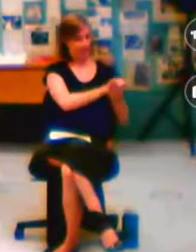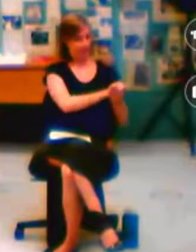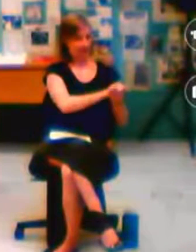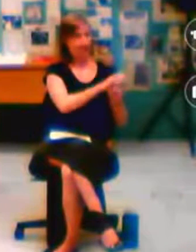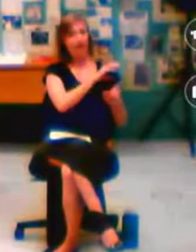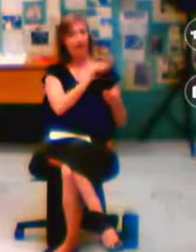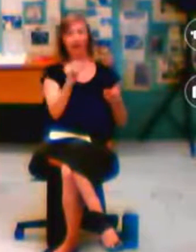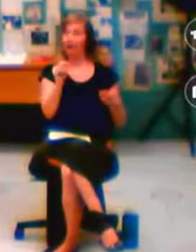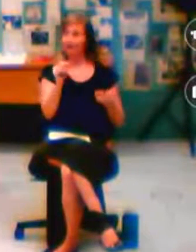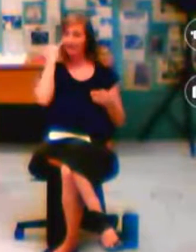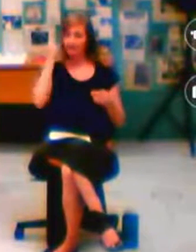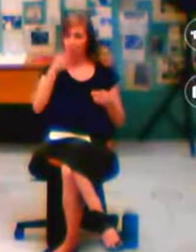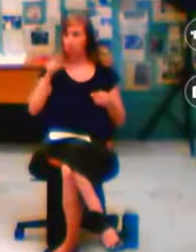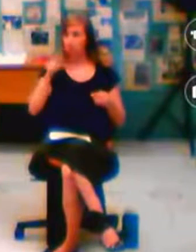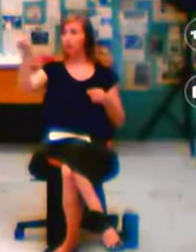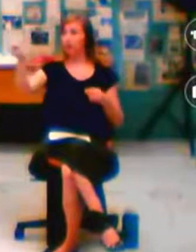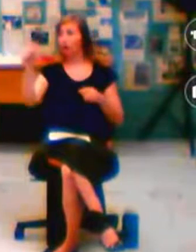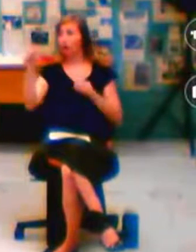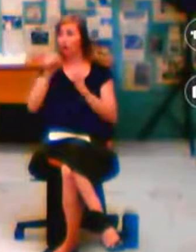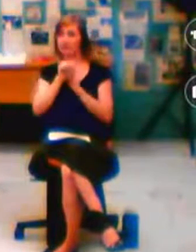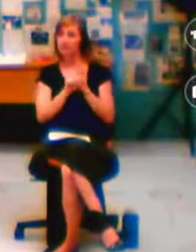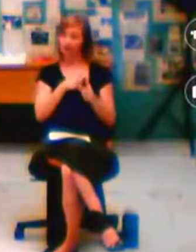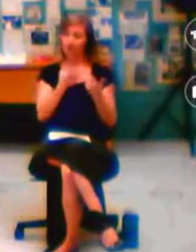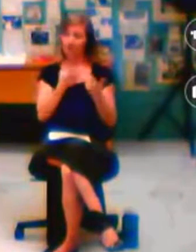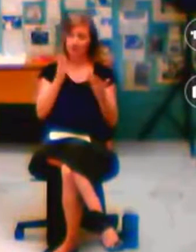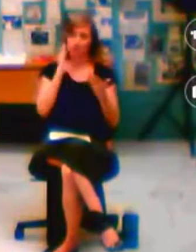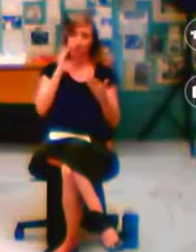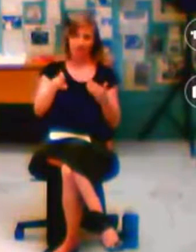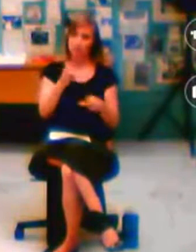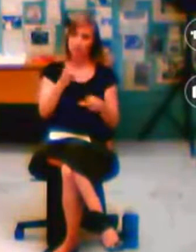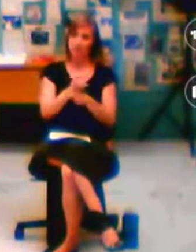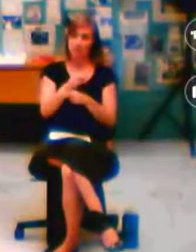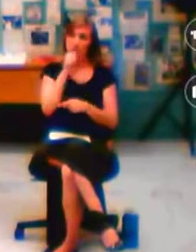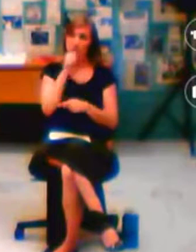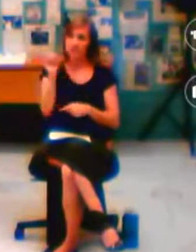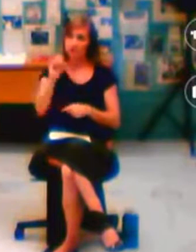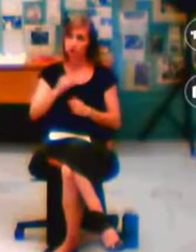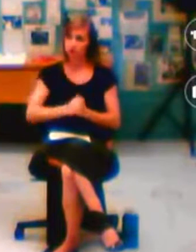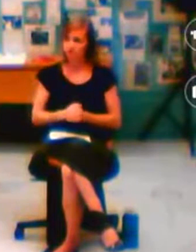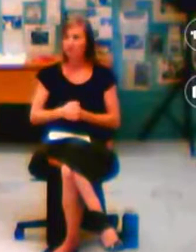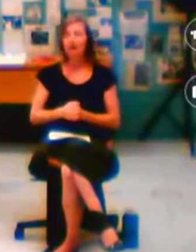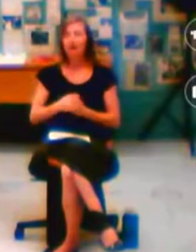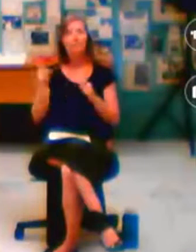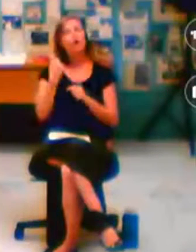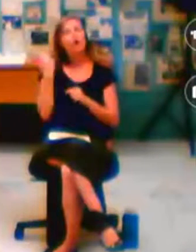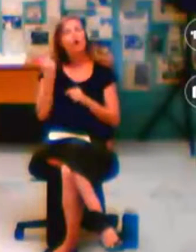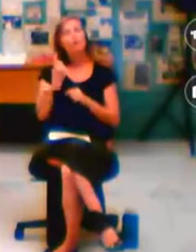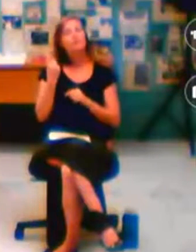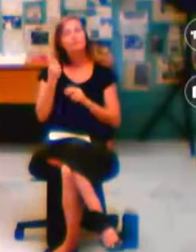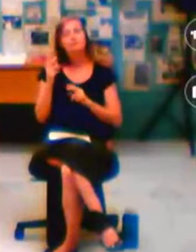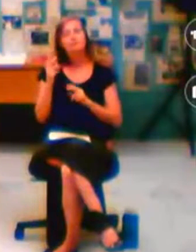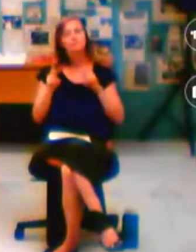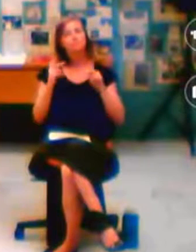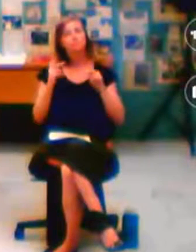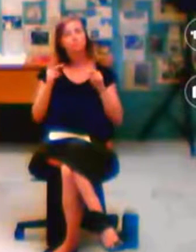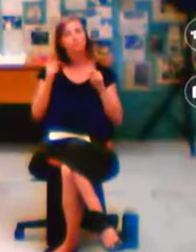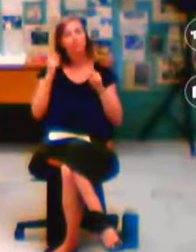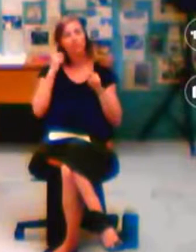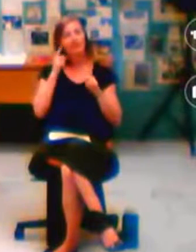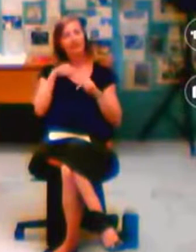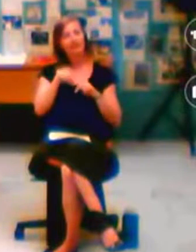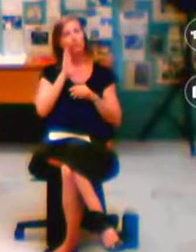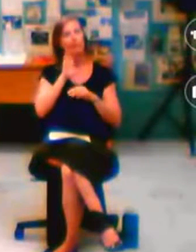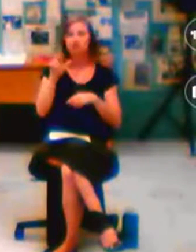Care, runs everything unless you're on a federal program or you have private insurance and you can get out of the state. So you're likely to have to keep